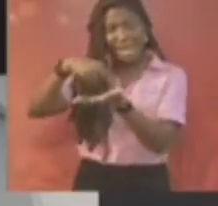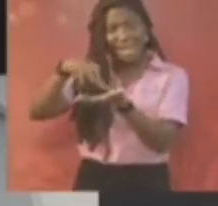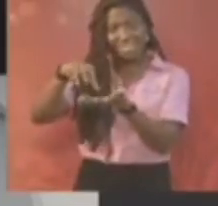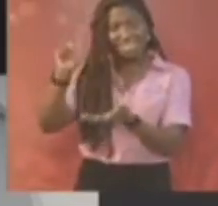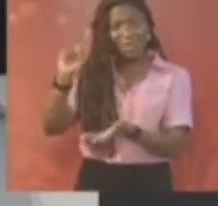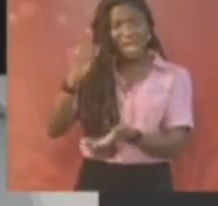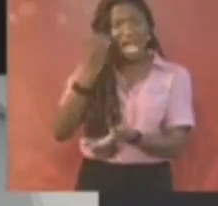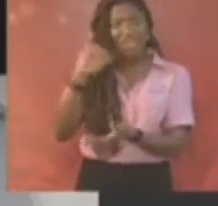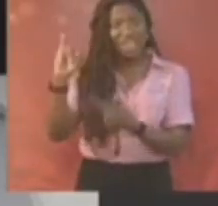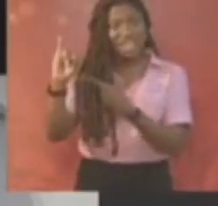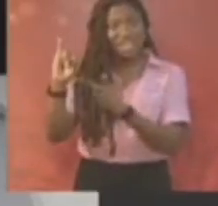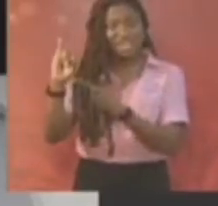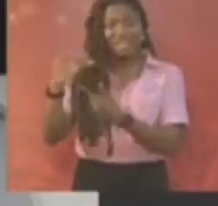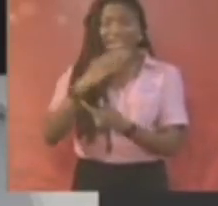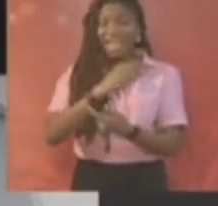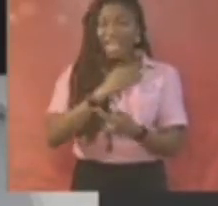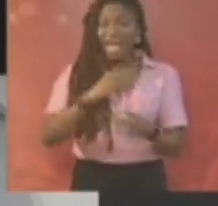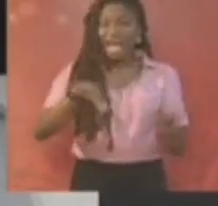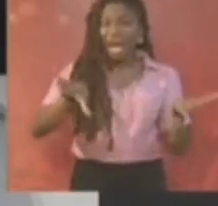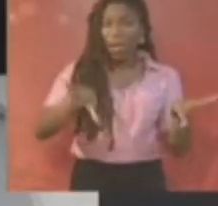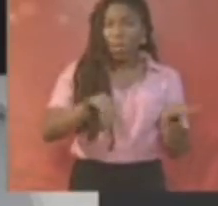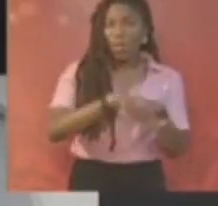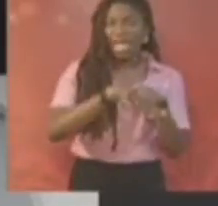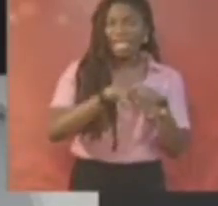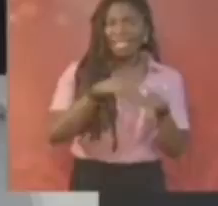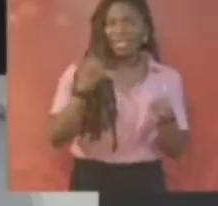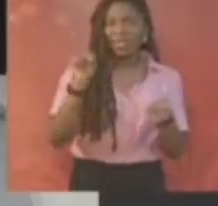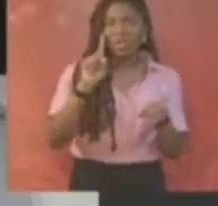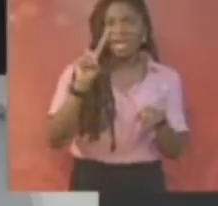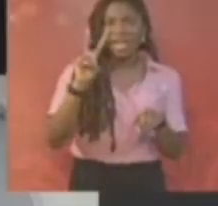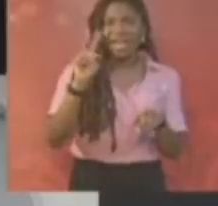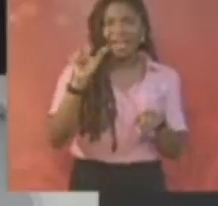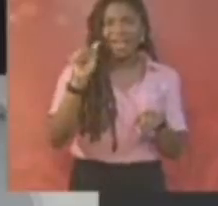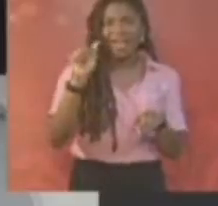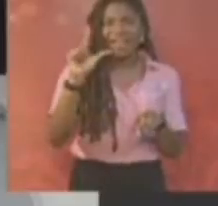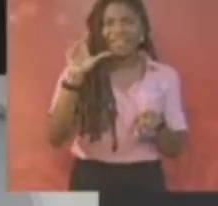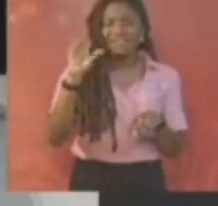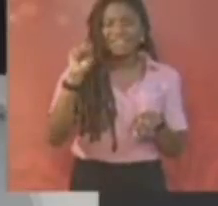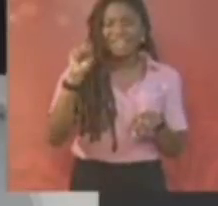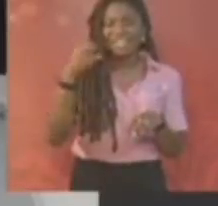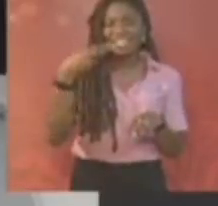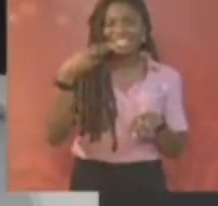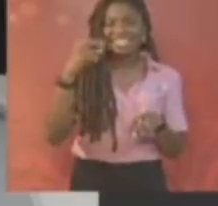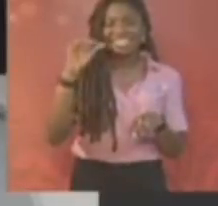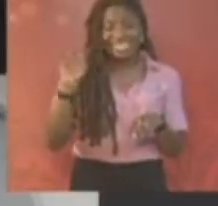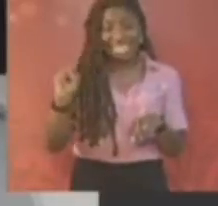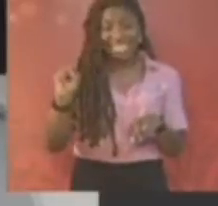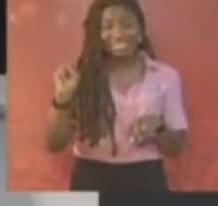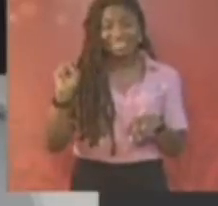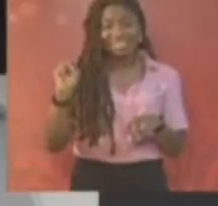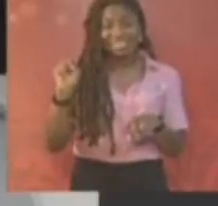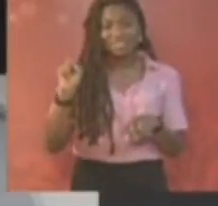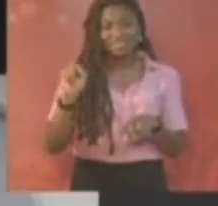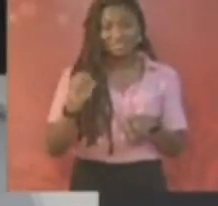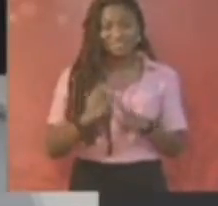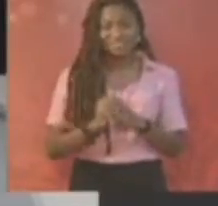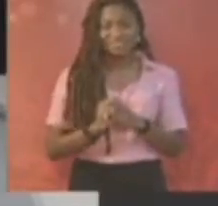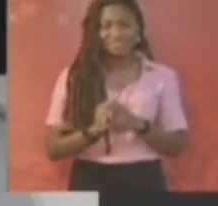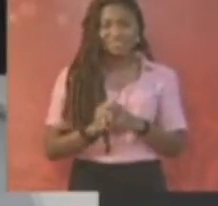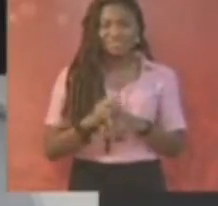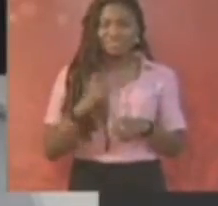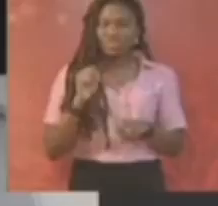a wedding that was held in Valsayn where it happened, right? From your perspective and from